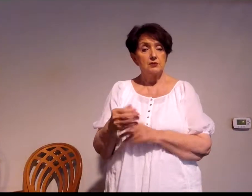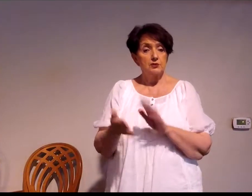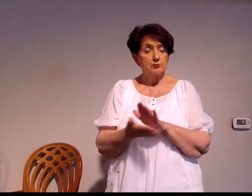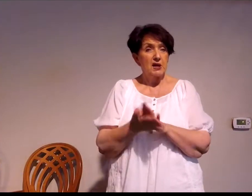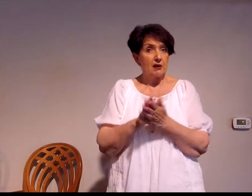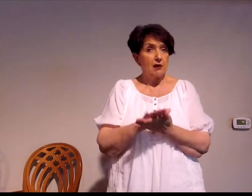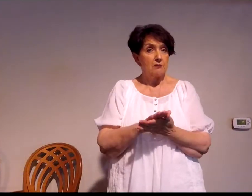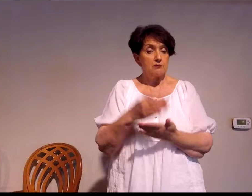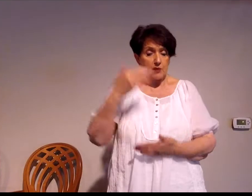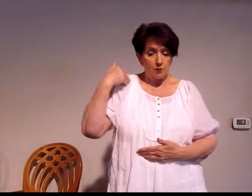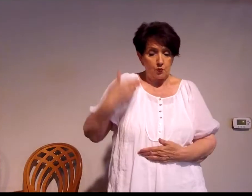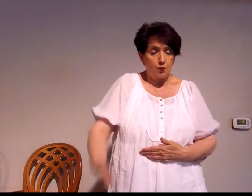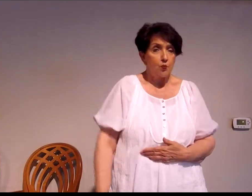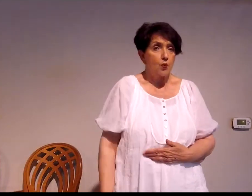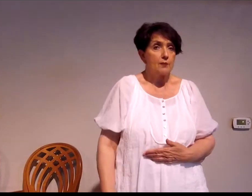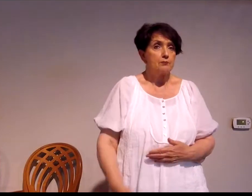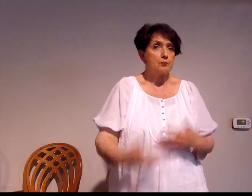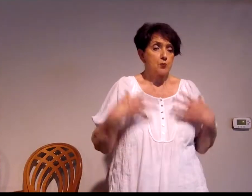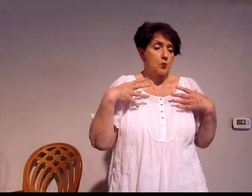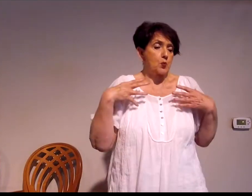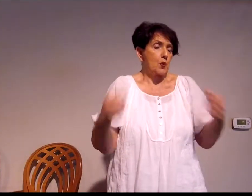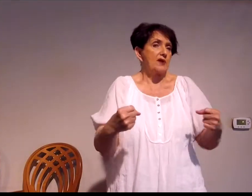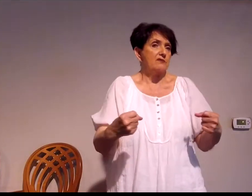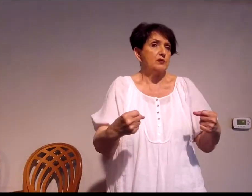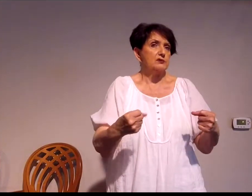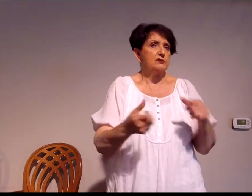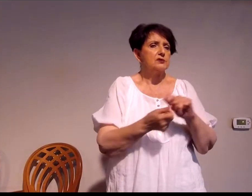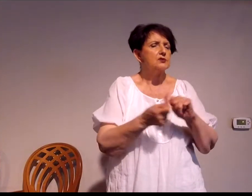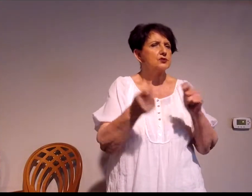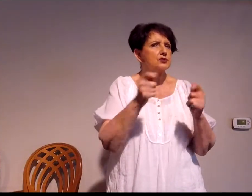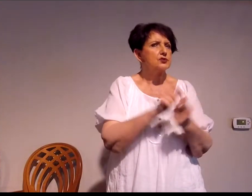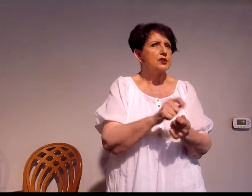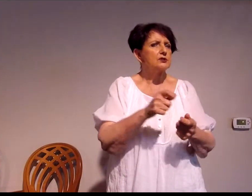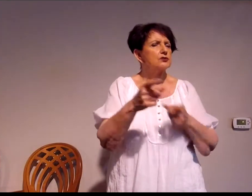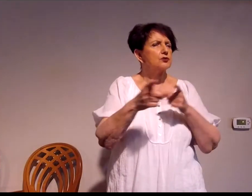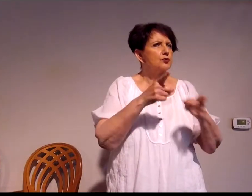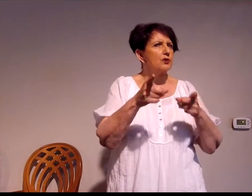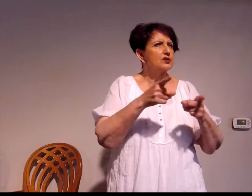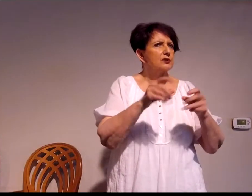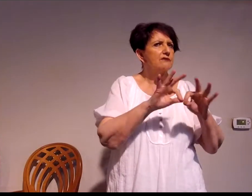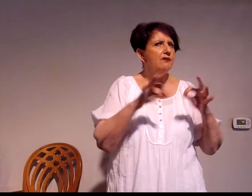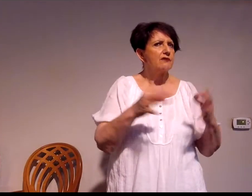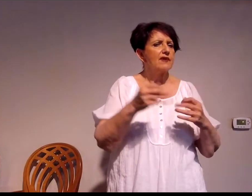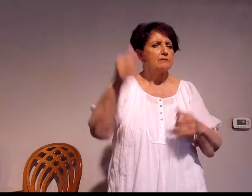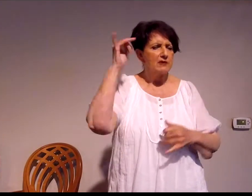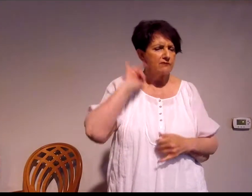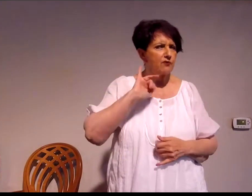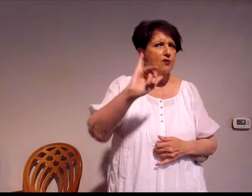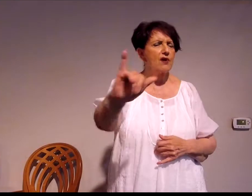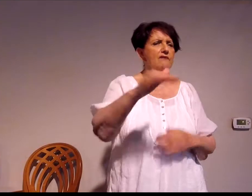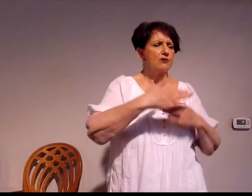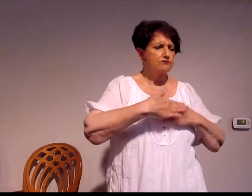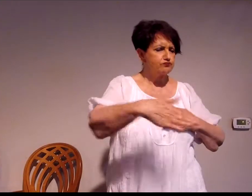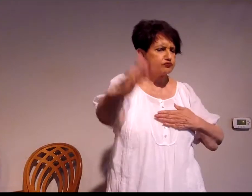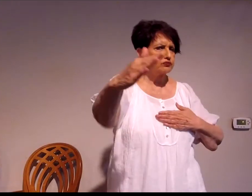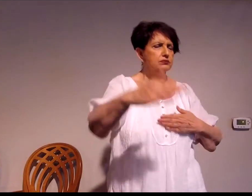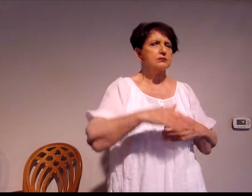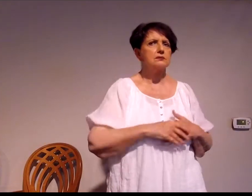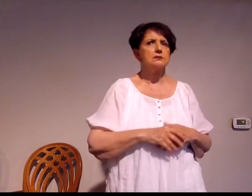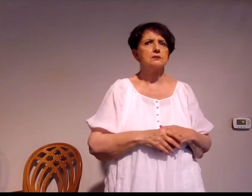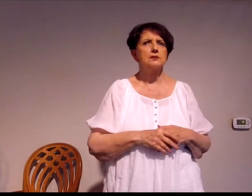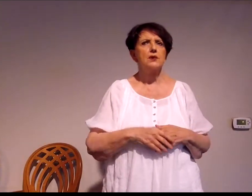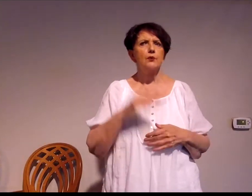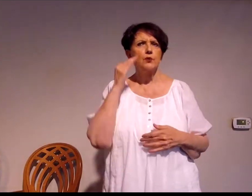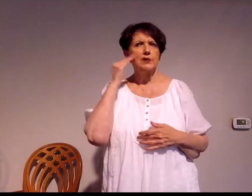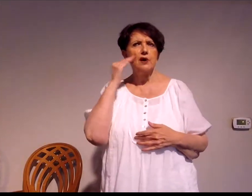the trajectory for our family forevermore. And she also says, by the way, and for any system. And don't we know